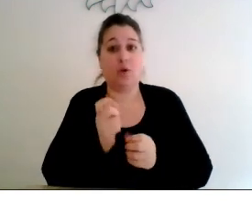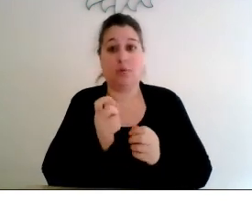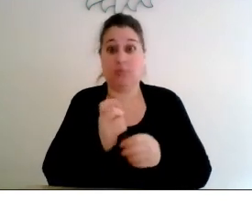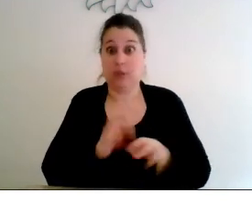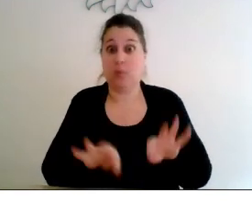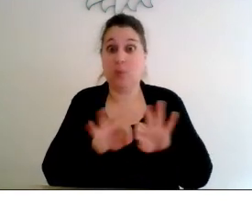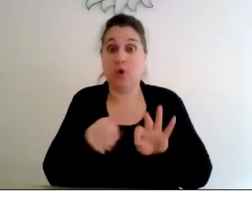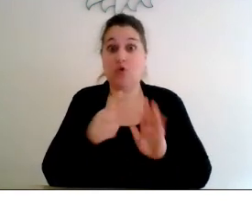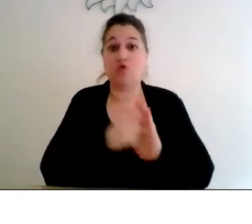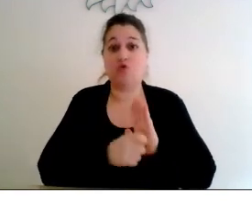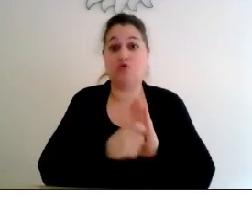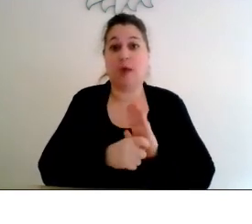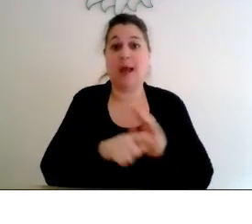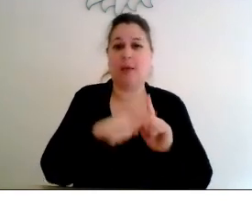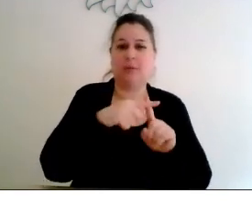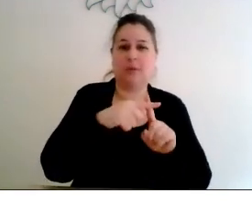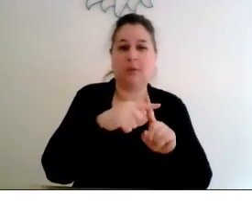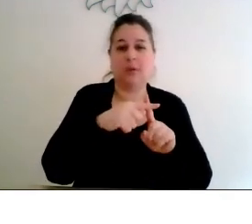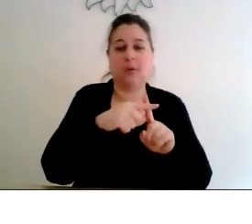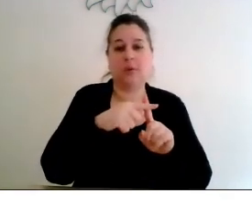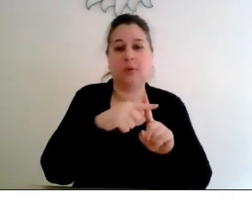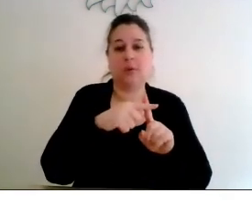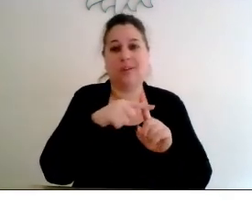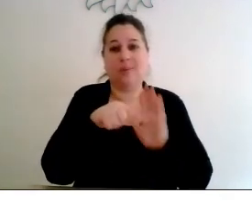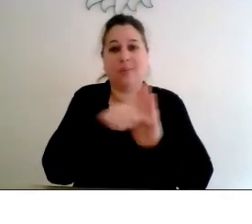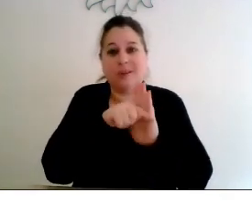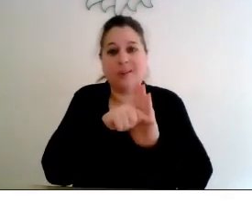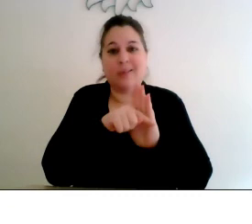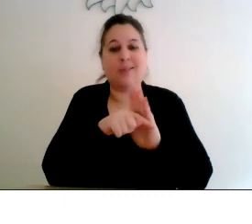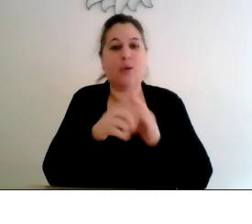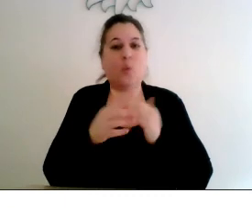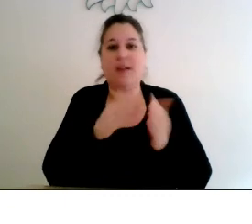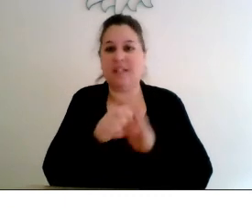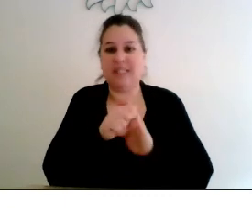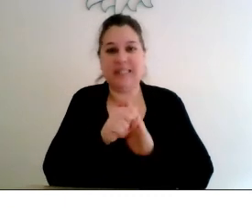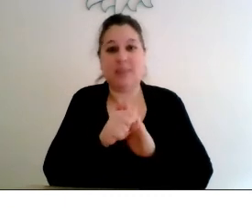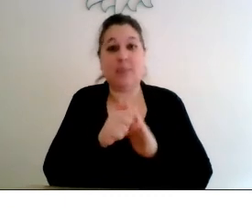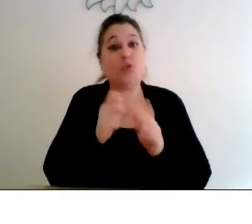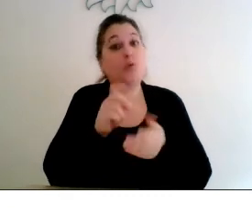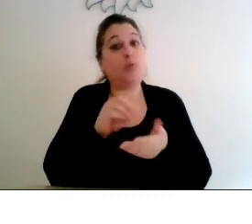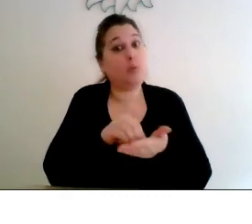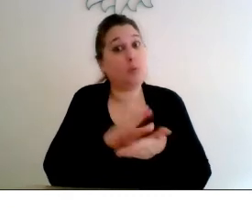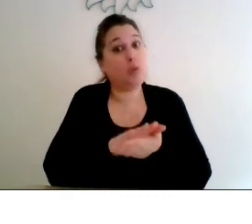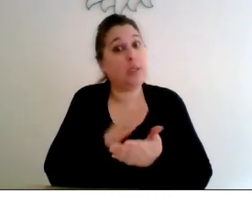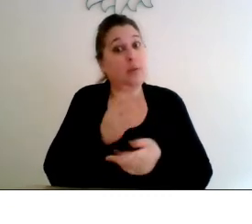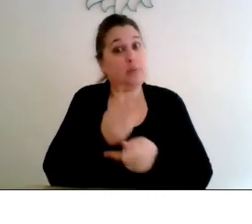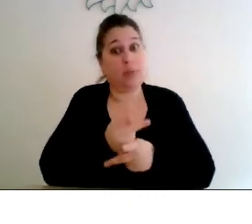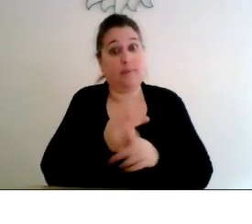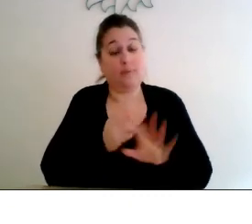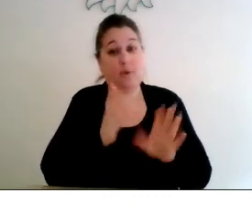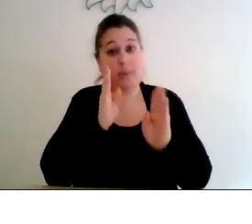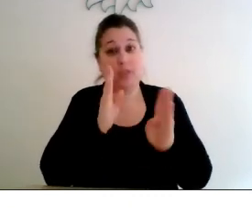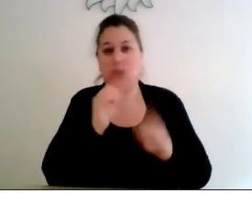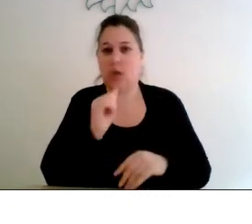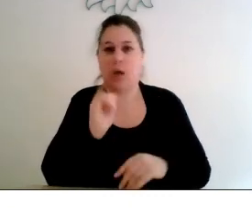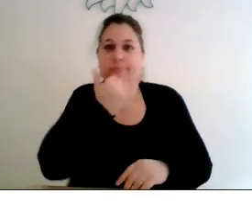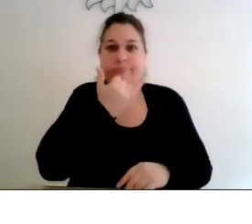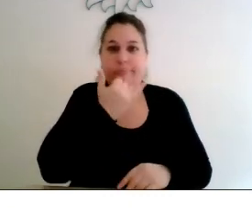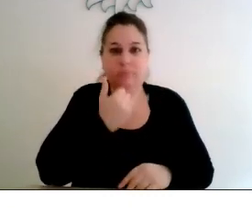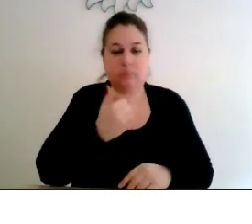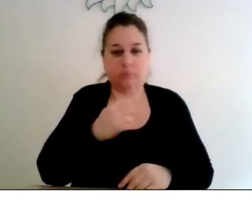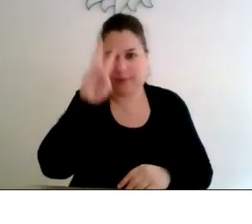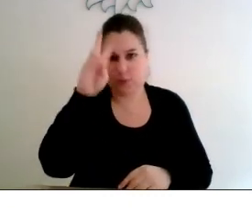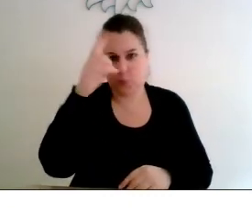which. Okay. All right, I did my parentheses, so let me see. Are there any more parentheses? Nope. Any exponents?